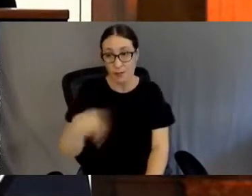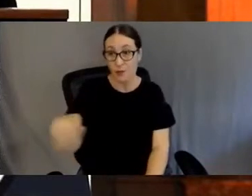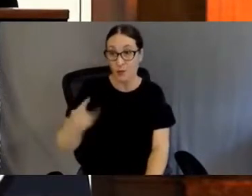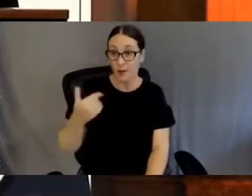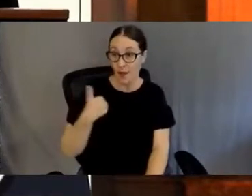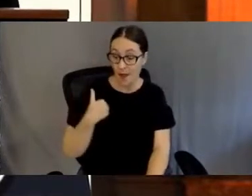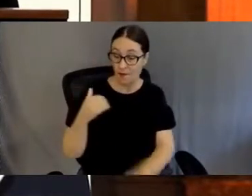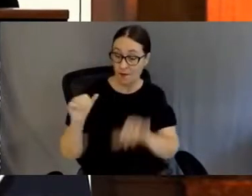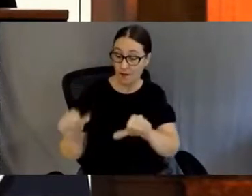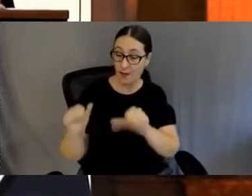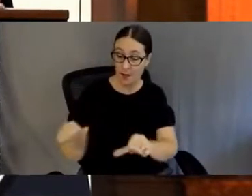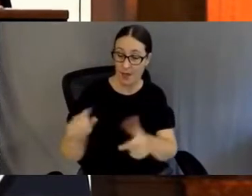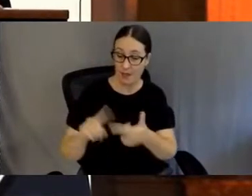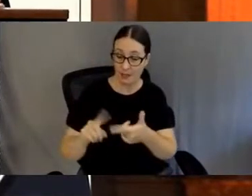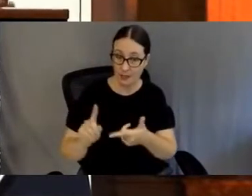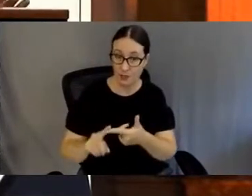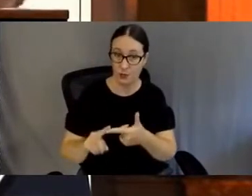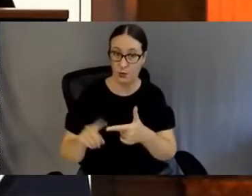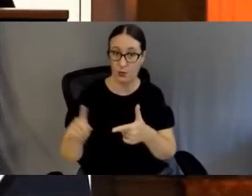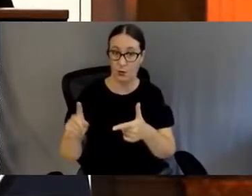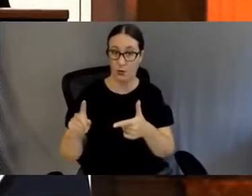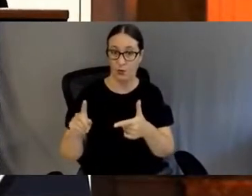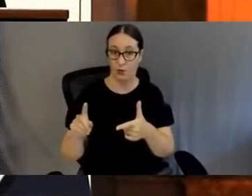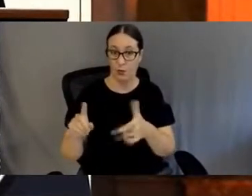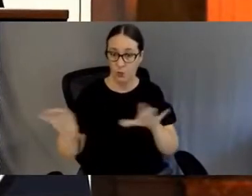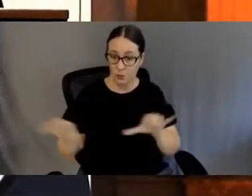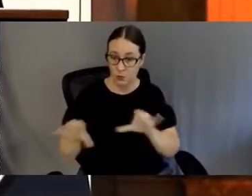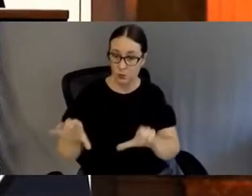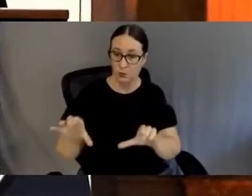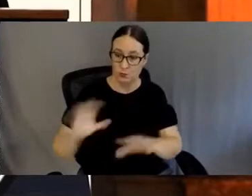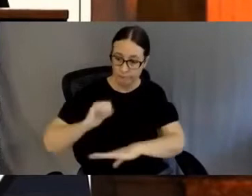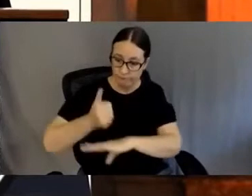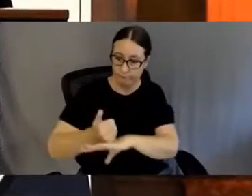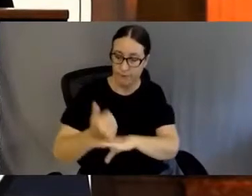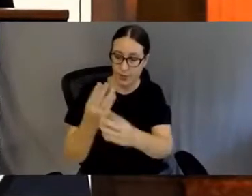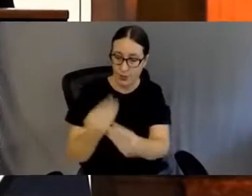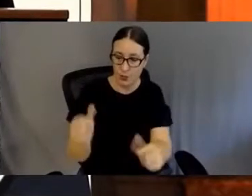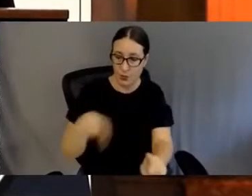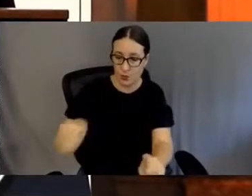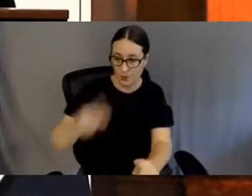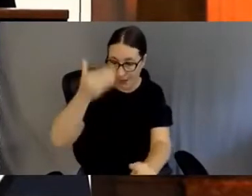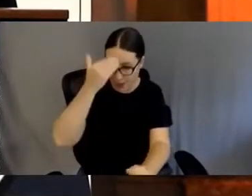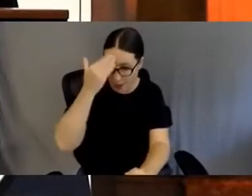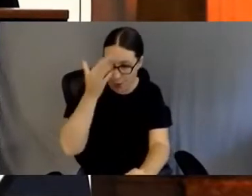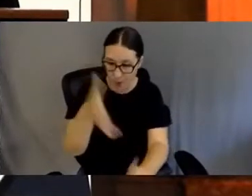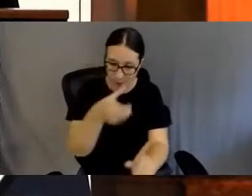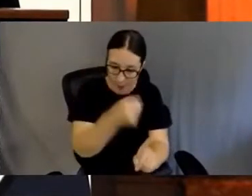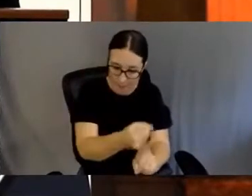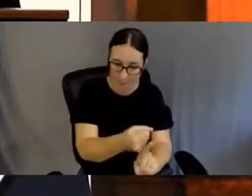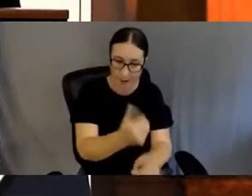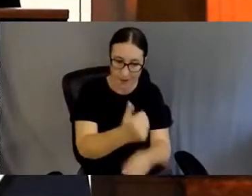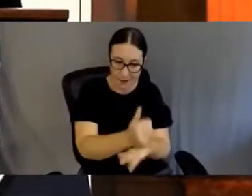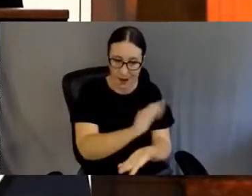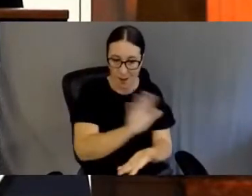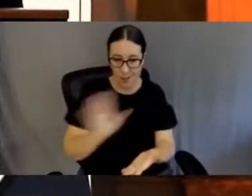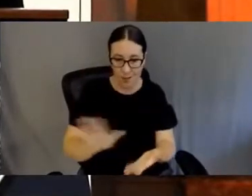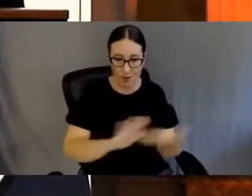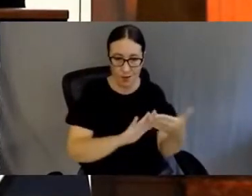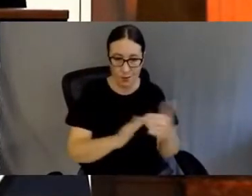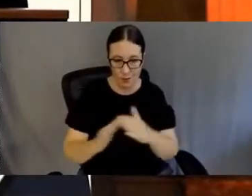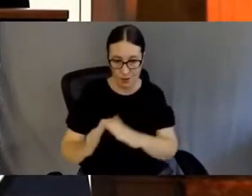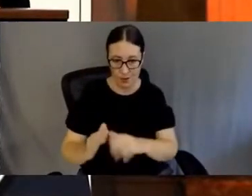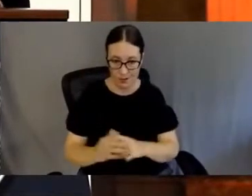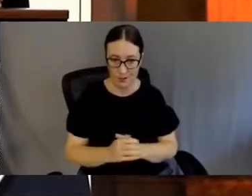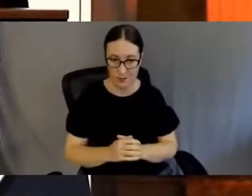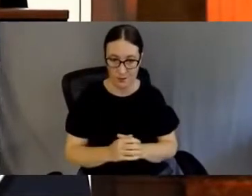capacity to mobilize the solutions that they know are relevant to their communities. And finally,